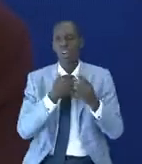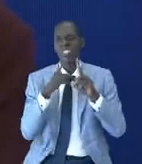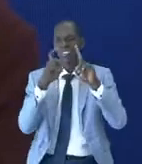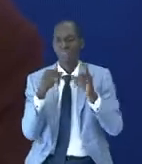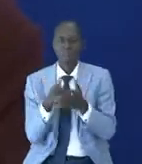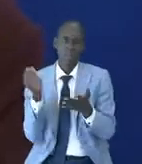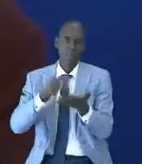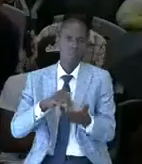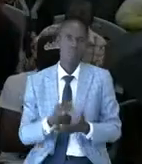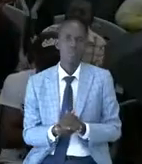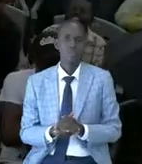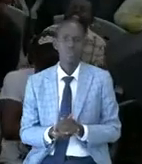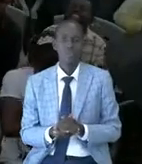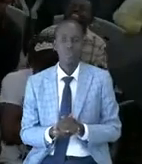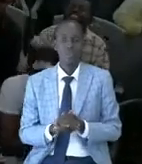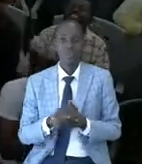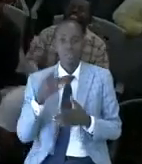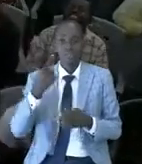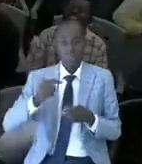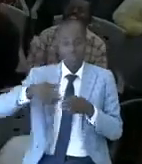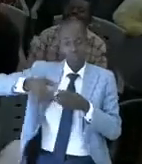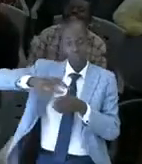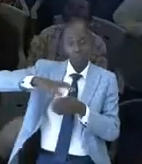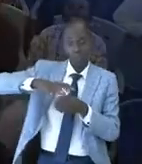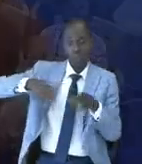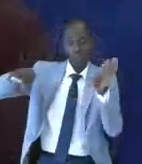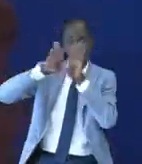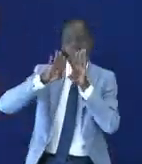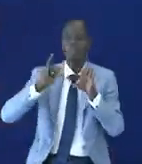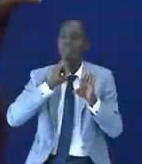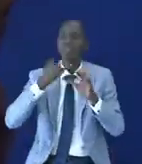again. Yeah. The lid has been taken off. Yeah.